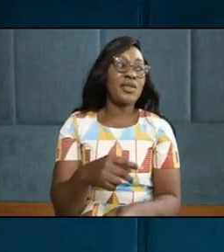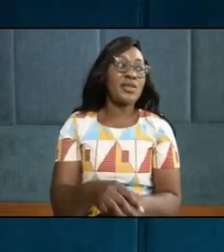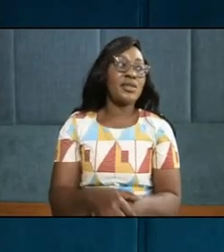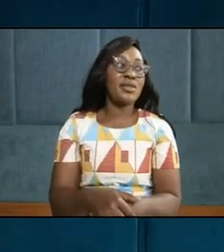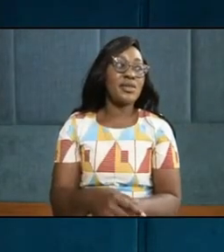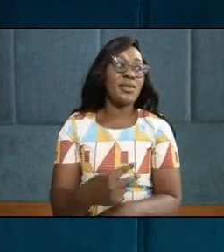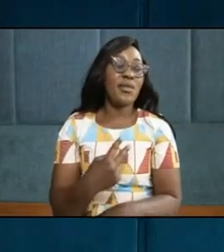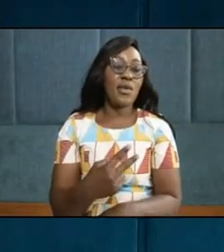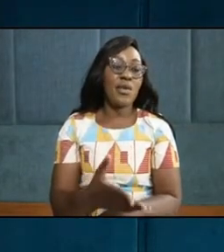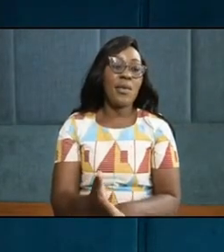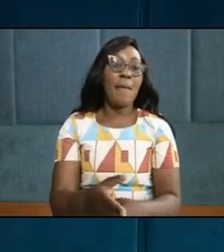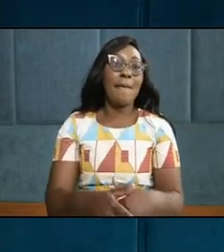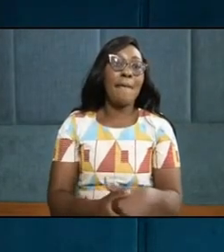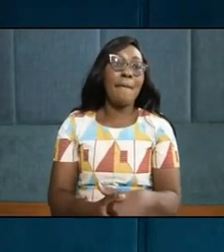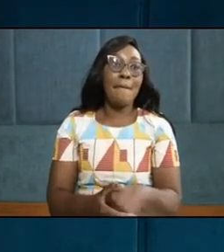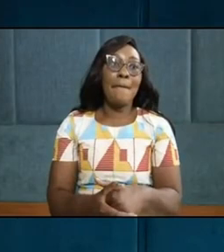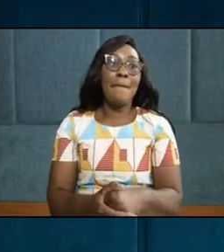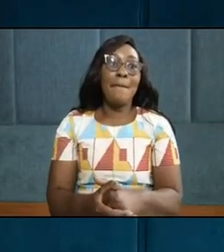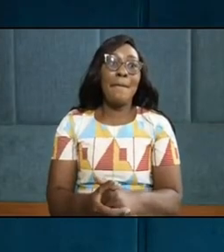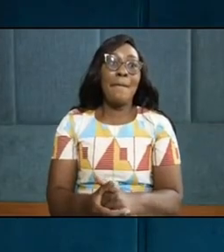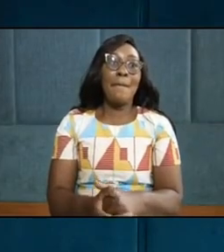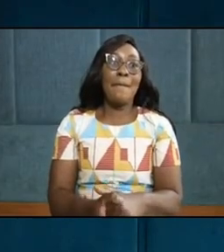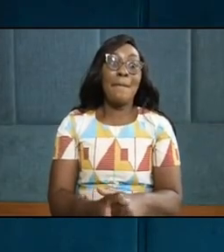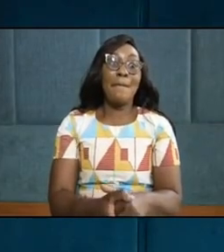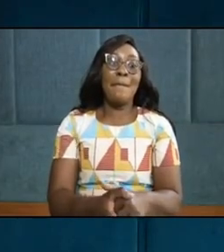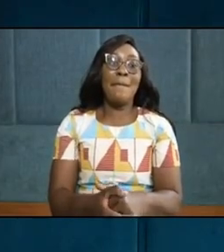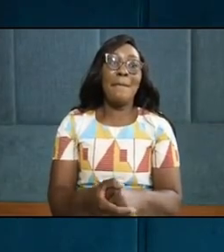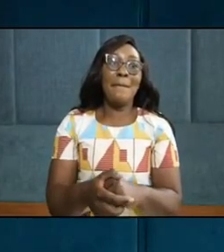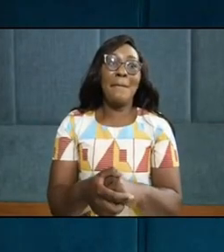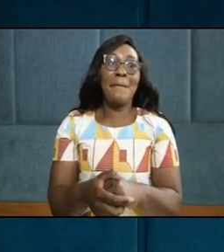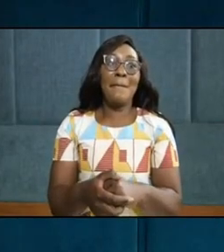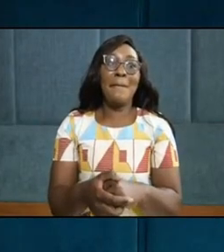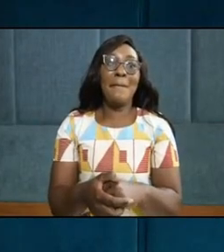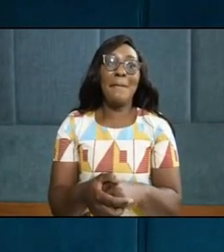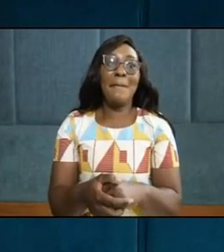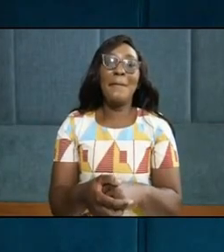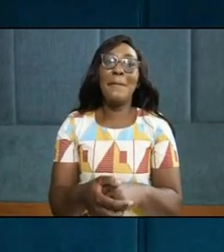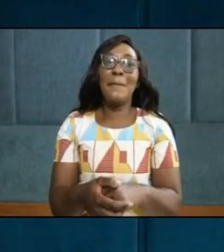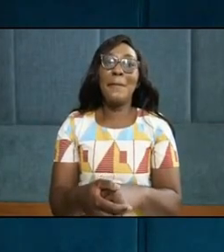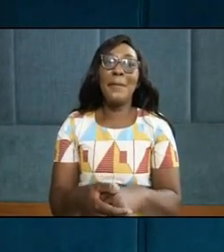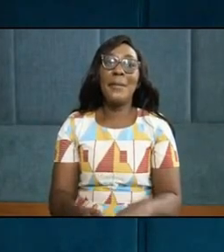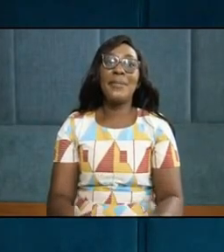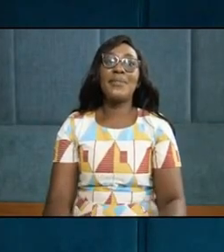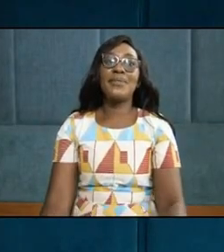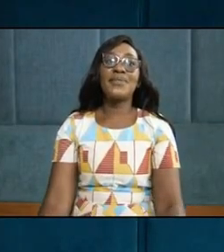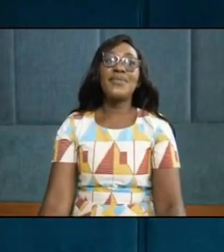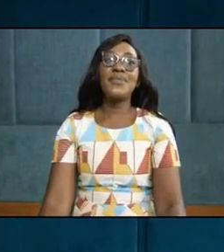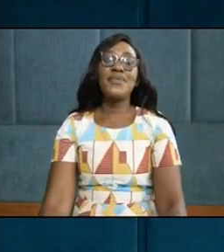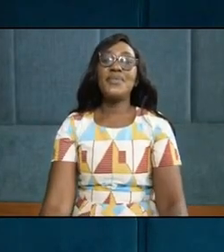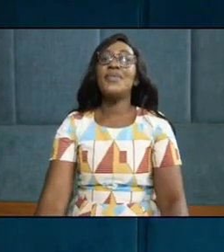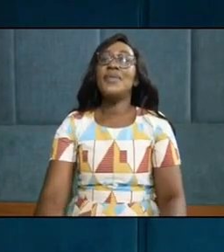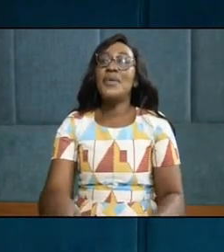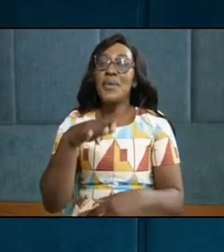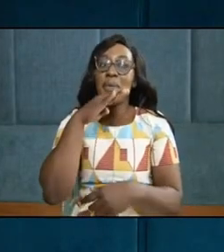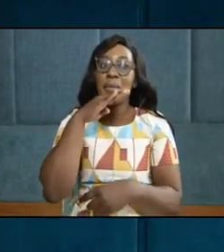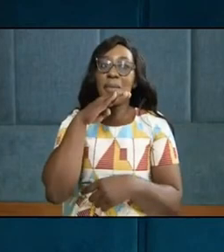and went to Philippi on his way to Troas. And with Paul